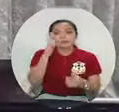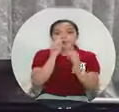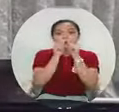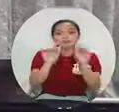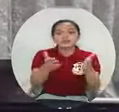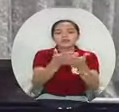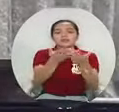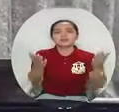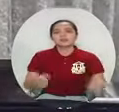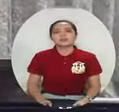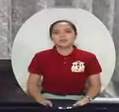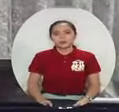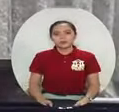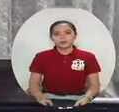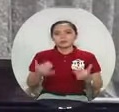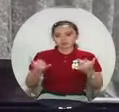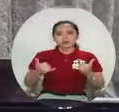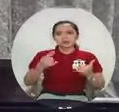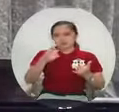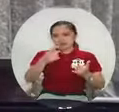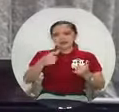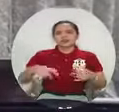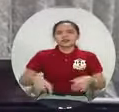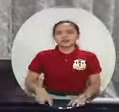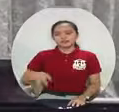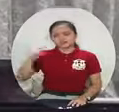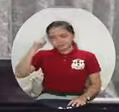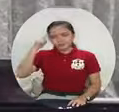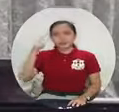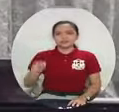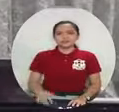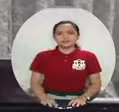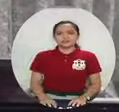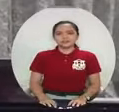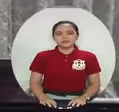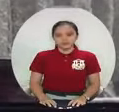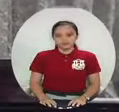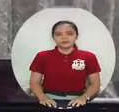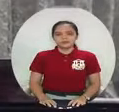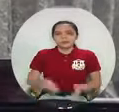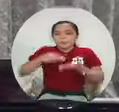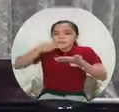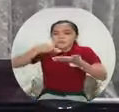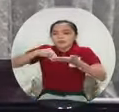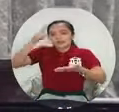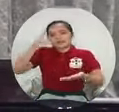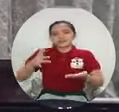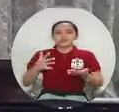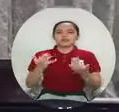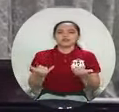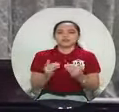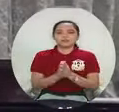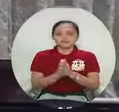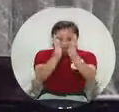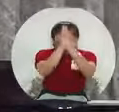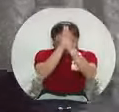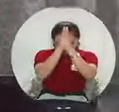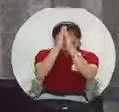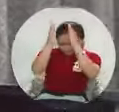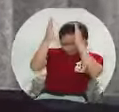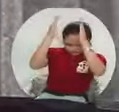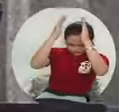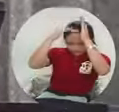been challenging you as you listen to the messages of the Lord given to you today. Let's pray.